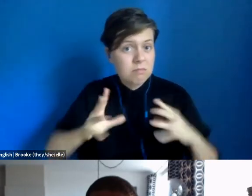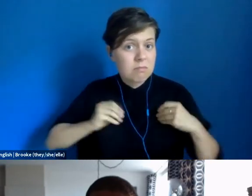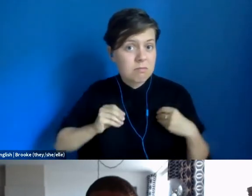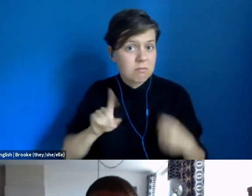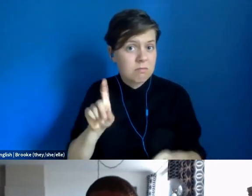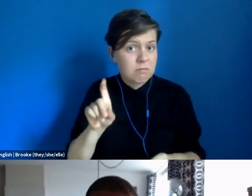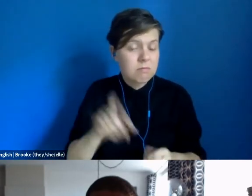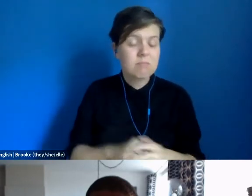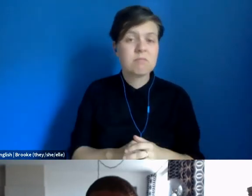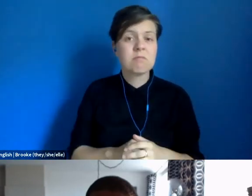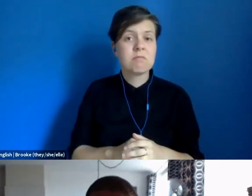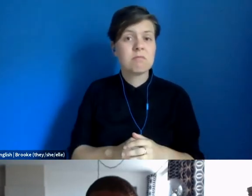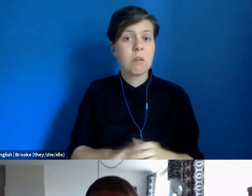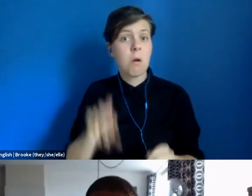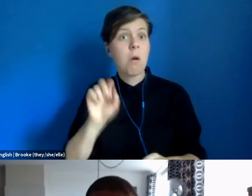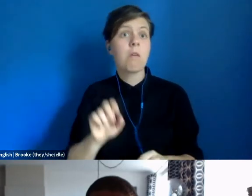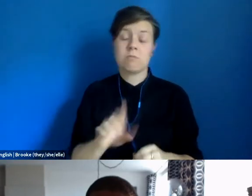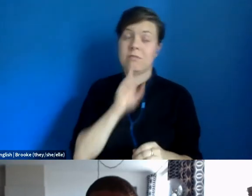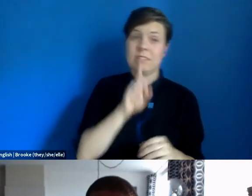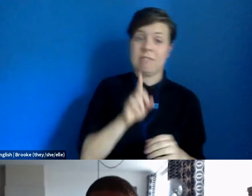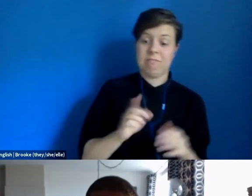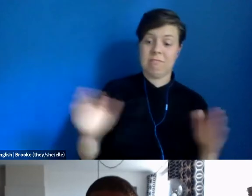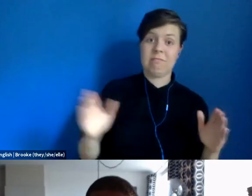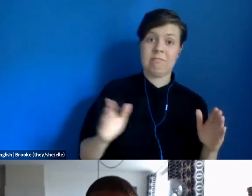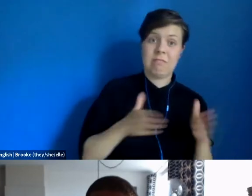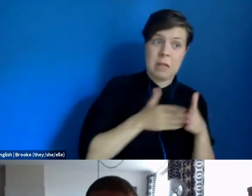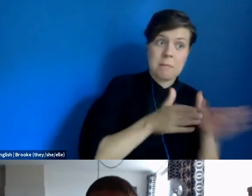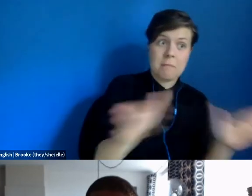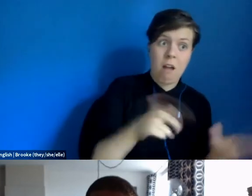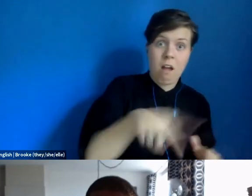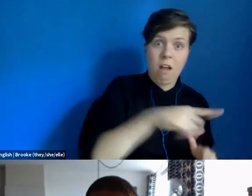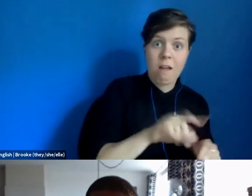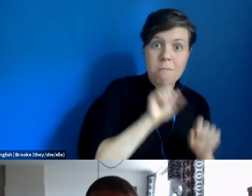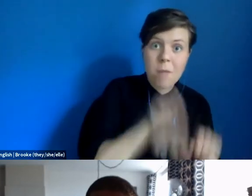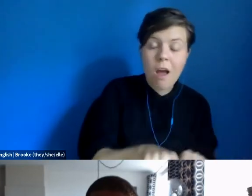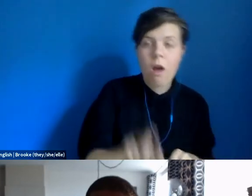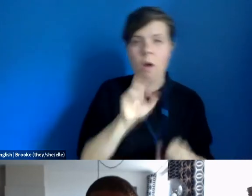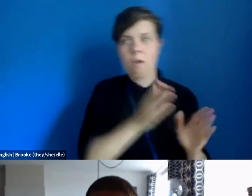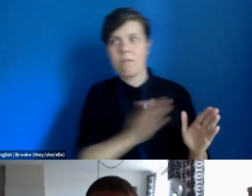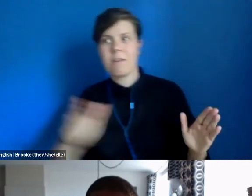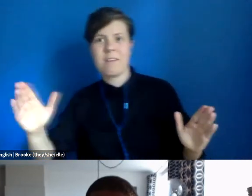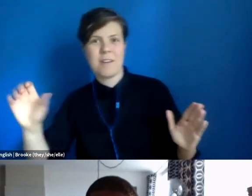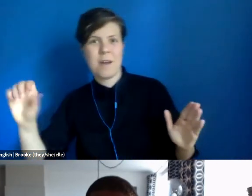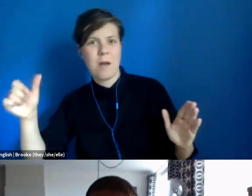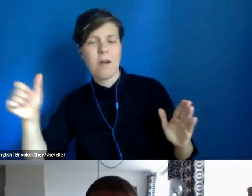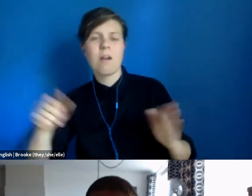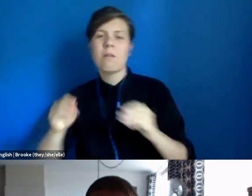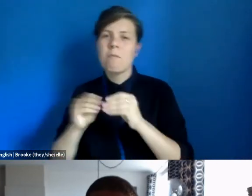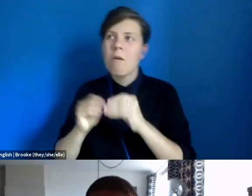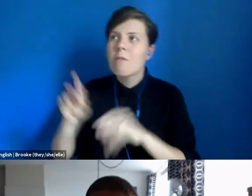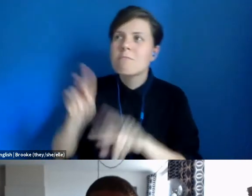put on a pedestal going to the other side of the scale because it ticks boxes or because it's inspiring to see people breaking down their